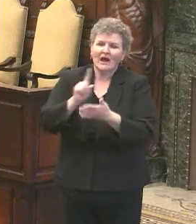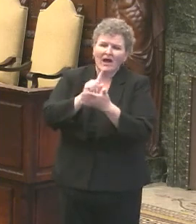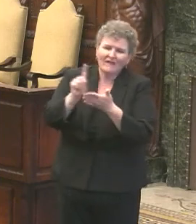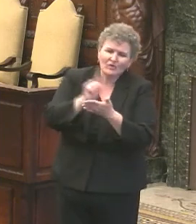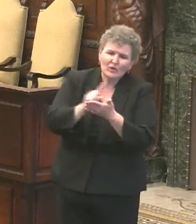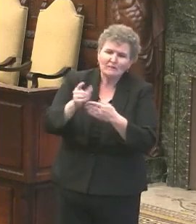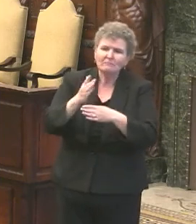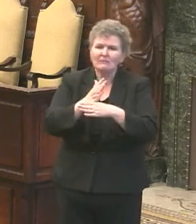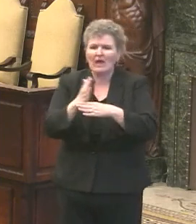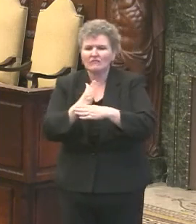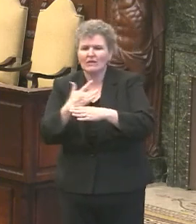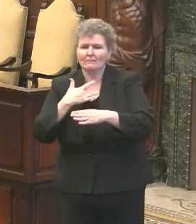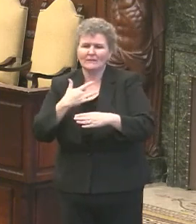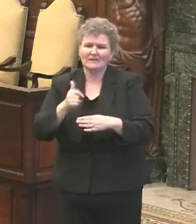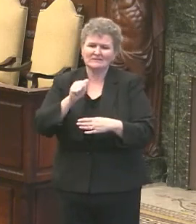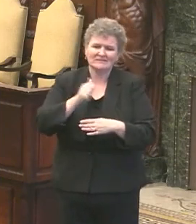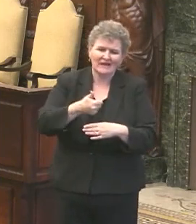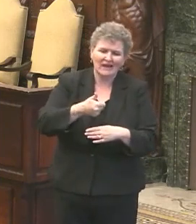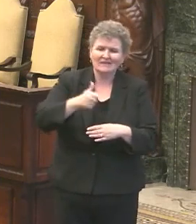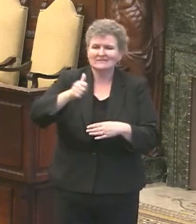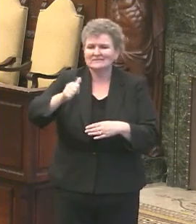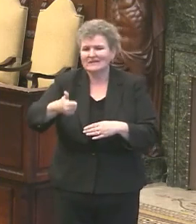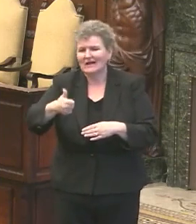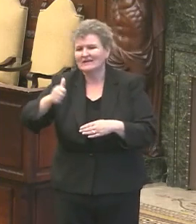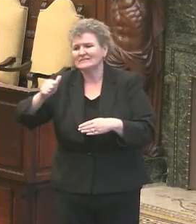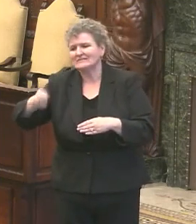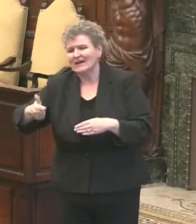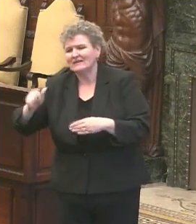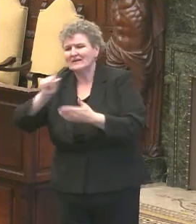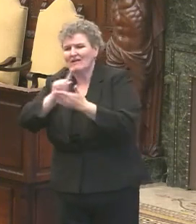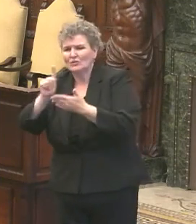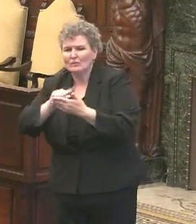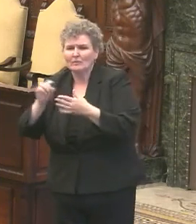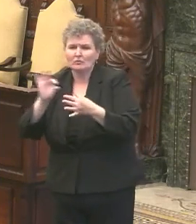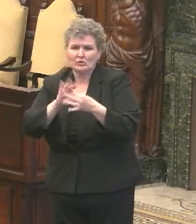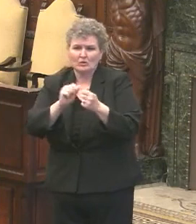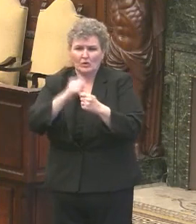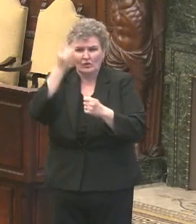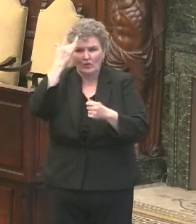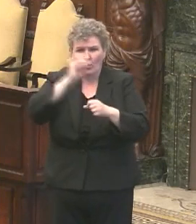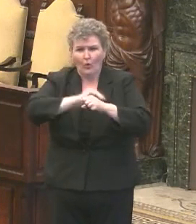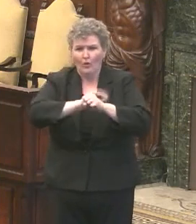week, and we're not seeing an increase tied to this epidemic wave yet.